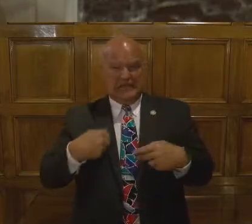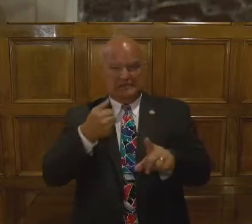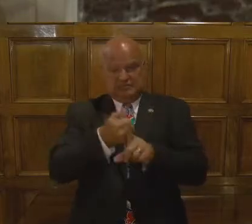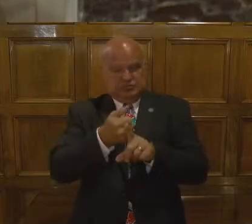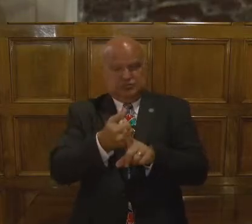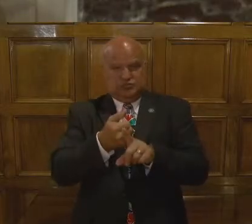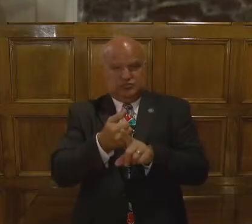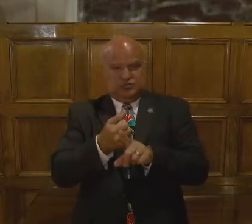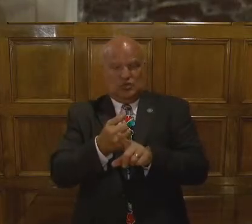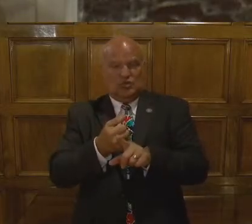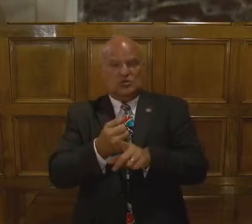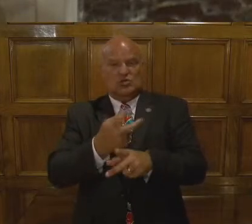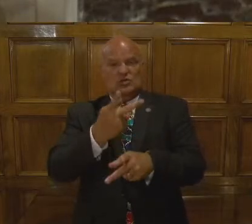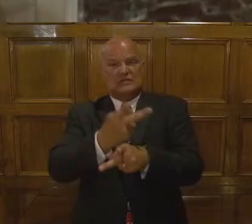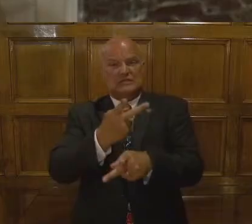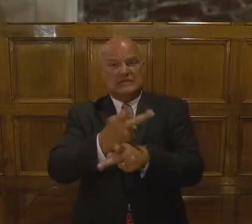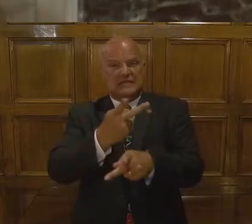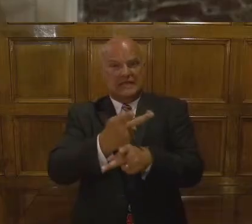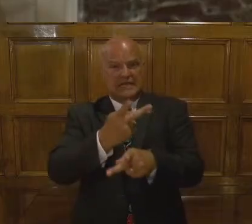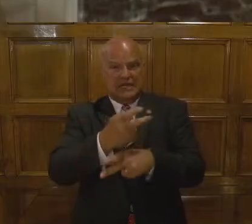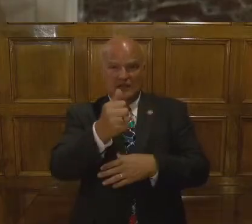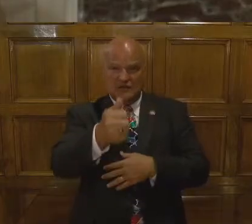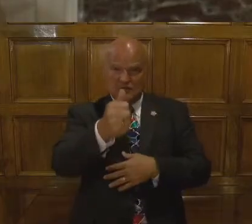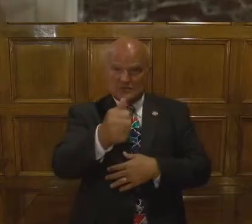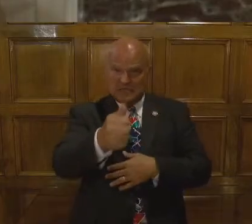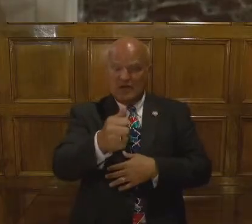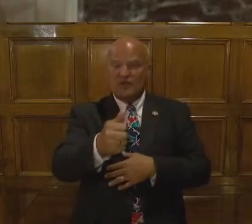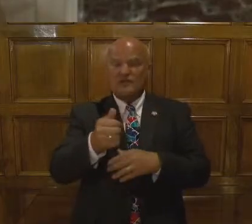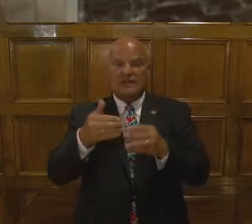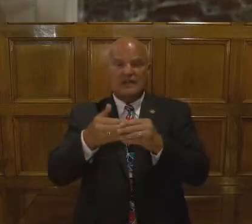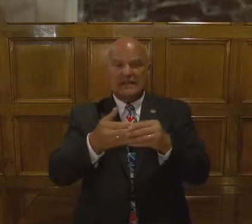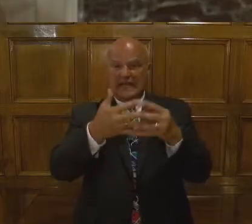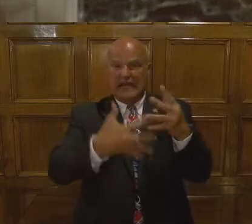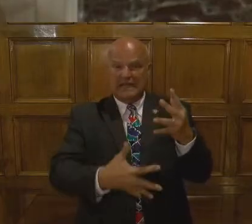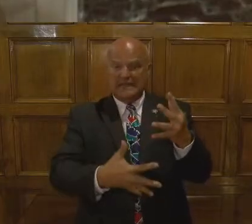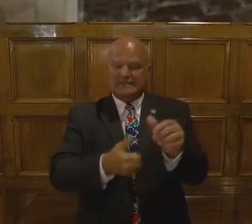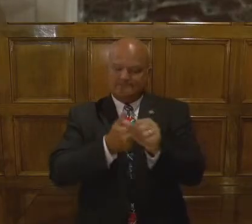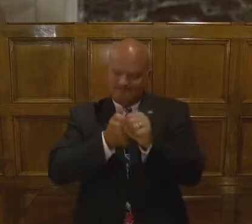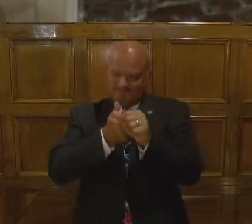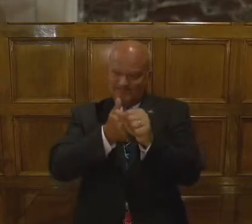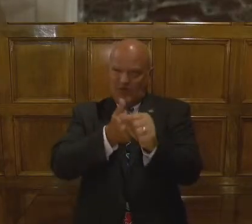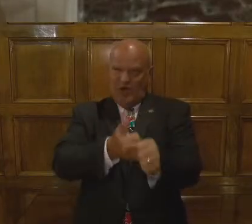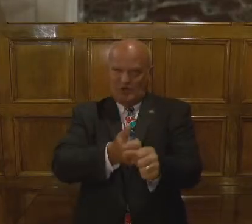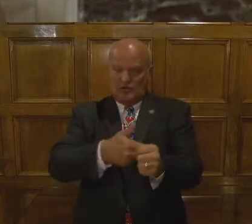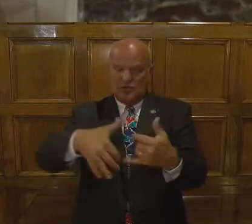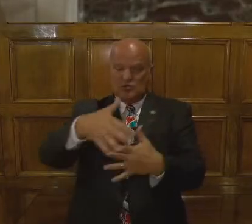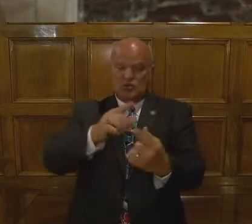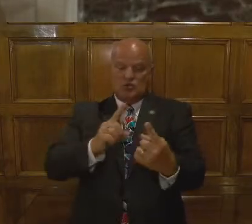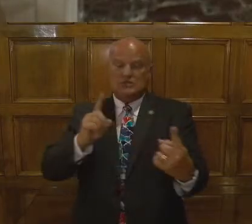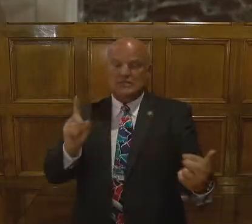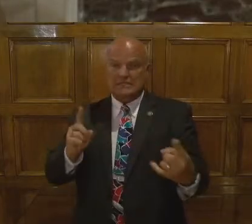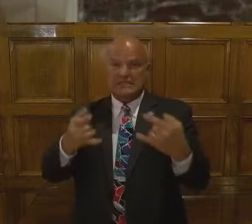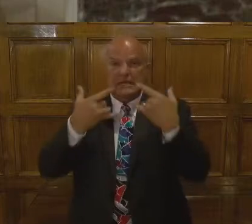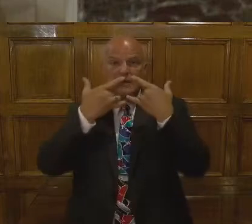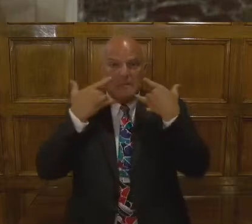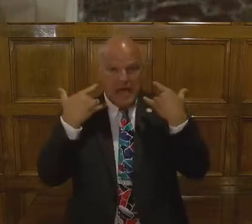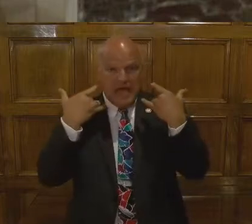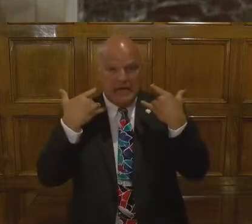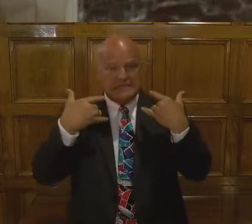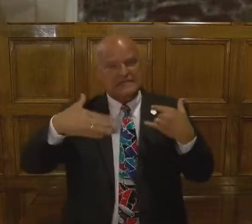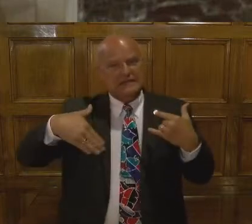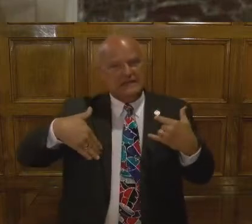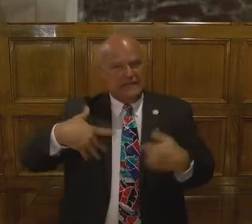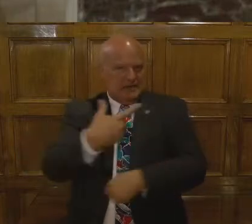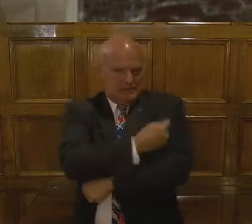and so take care of yourself and follow the guidelines, which really is social distancing, wearing a mask if you have not